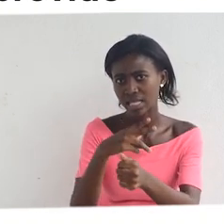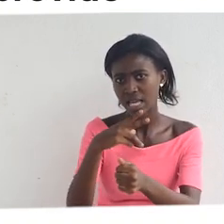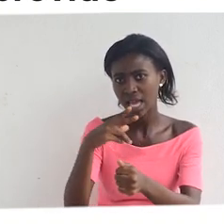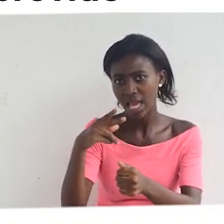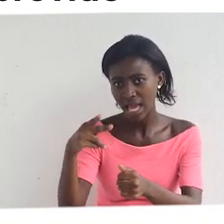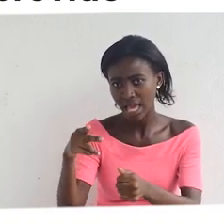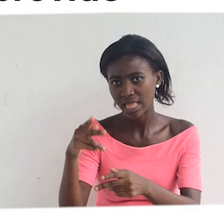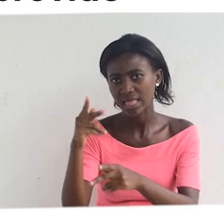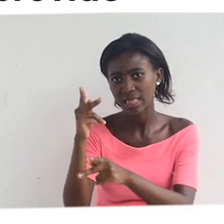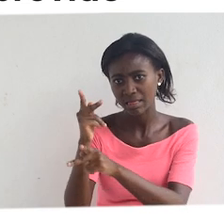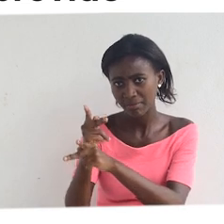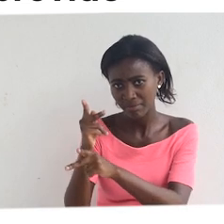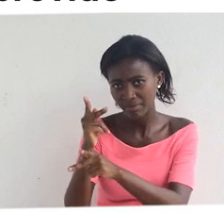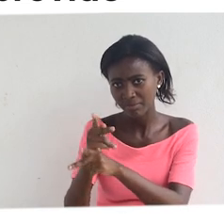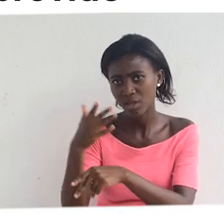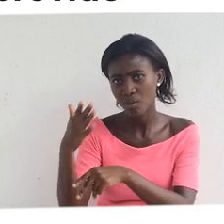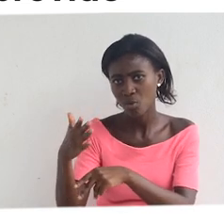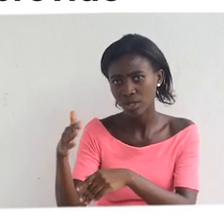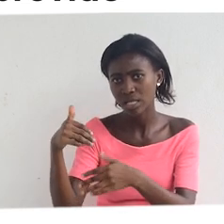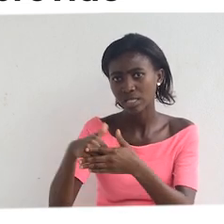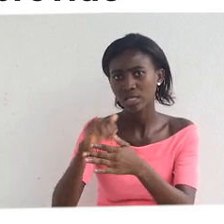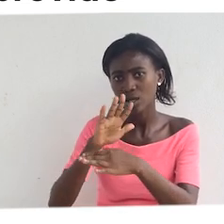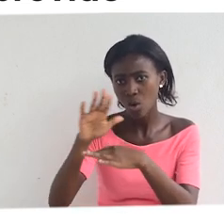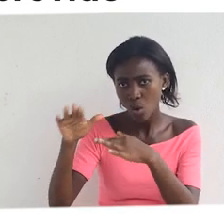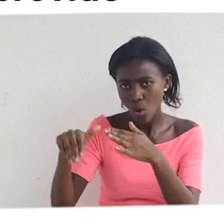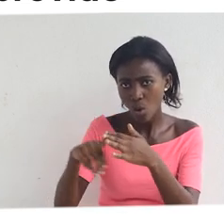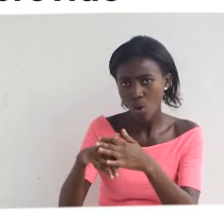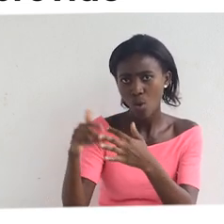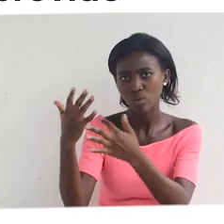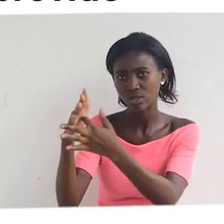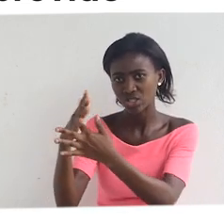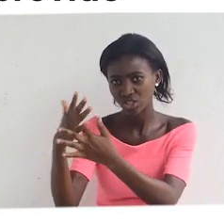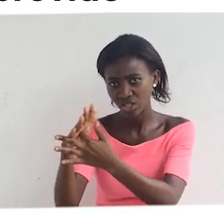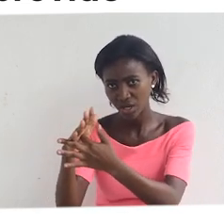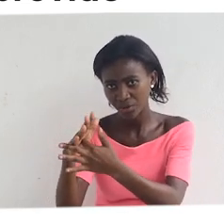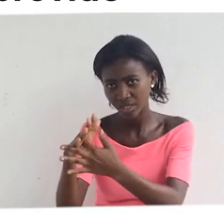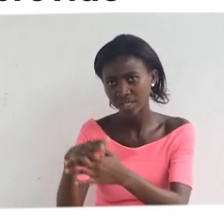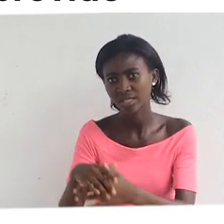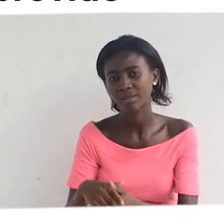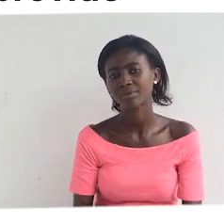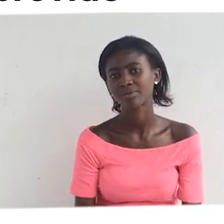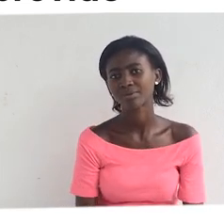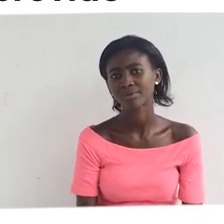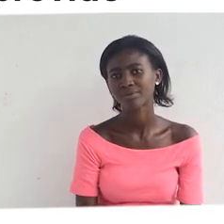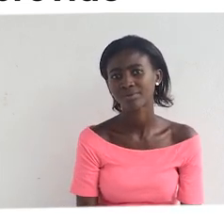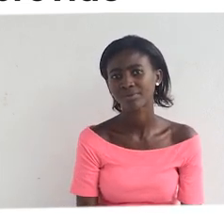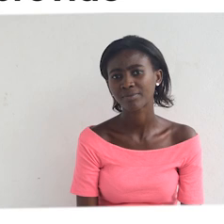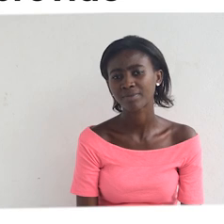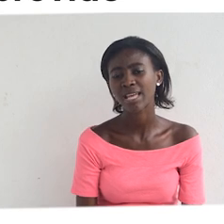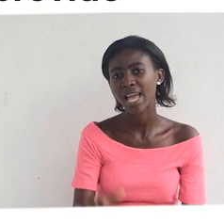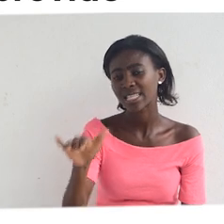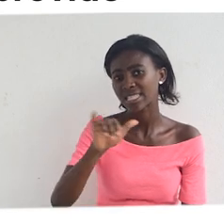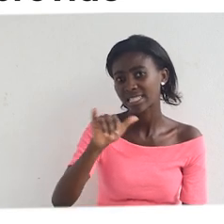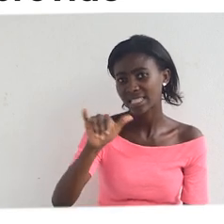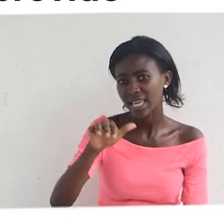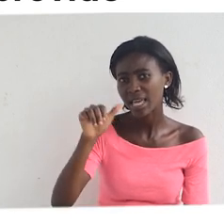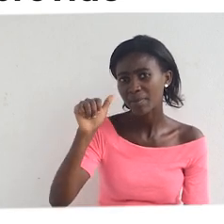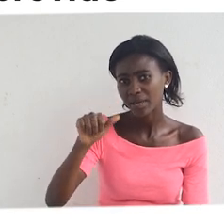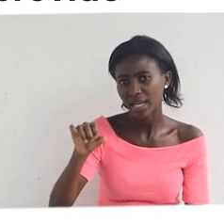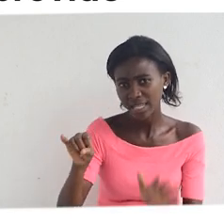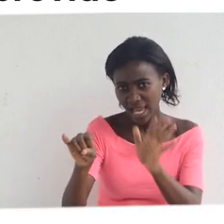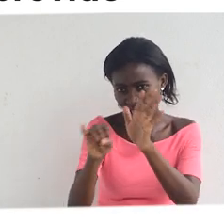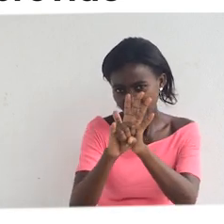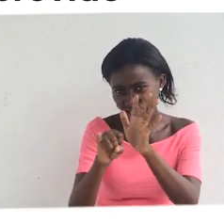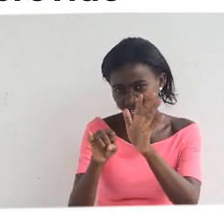protect, and preserve products throughout their distribution, storage, and handling, and